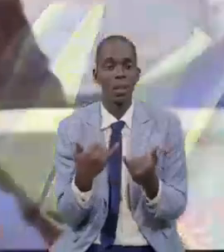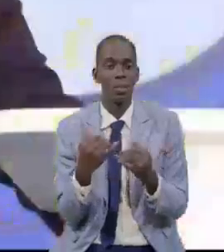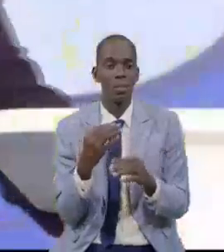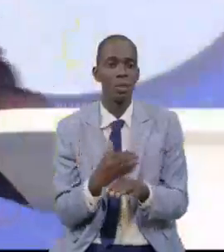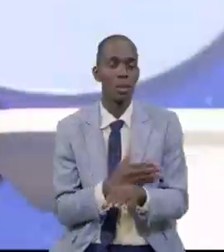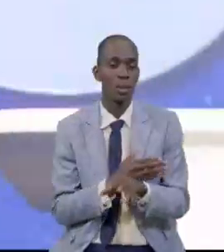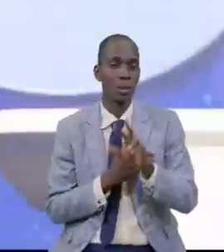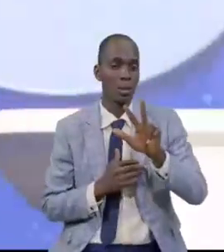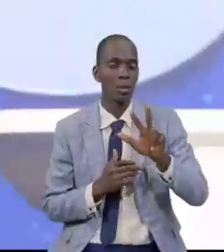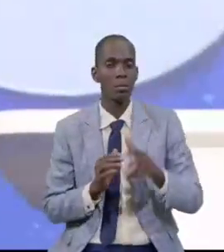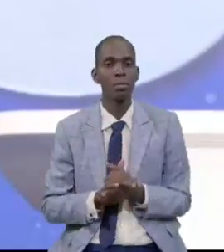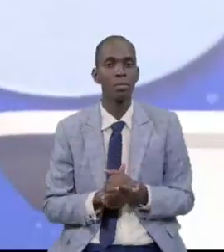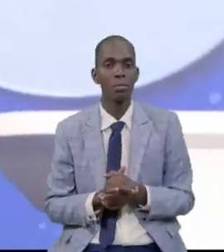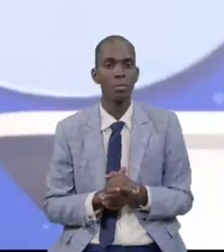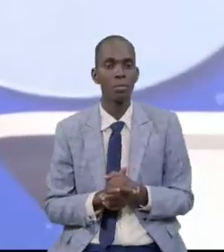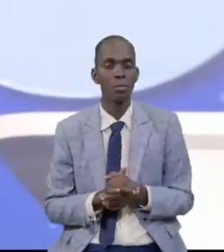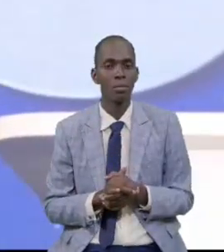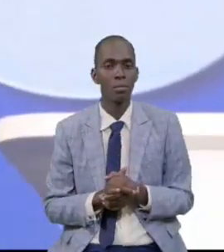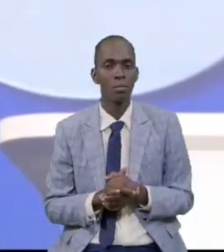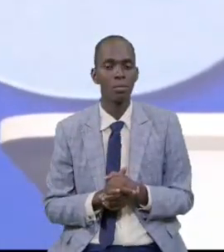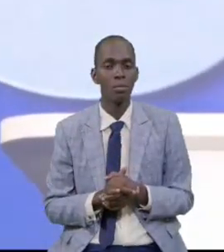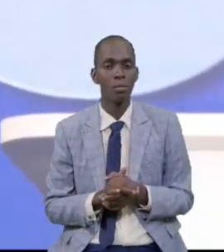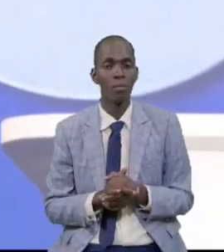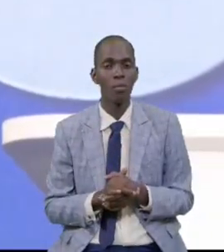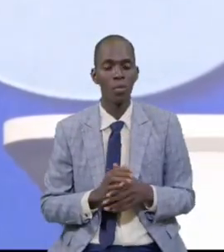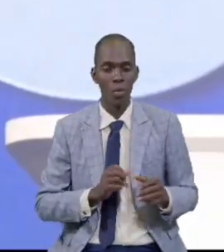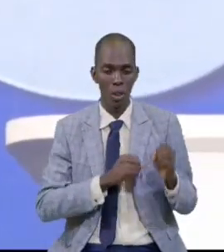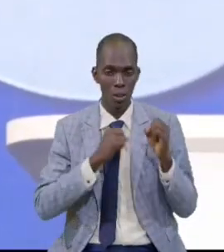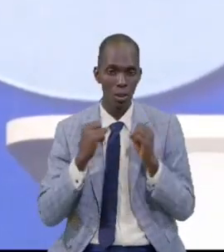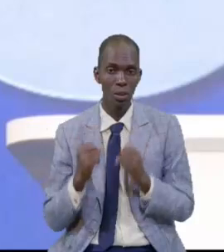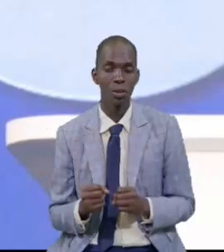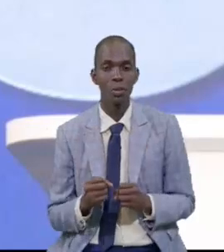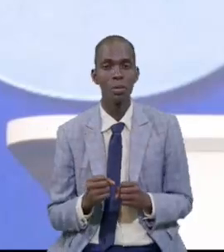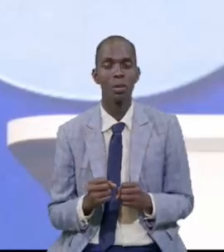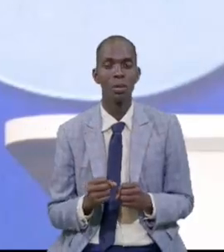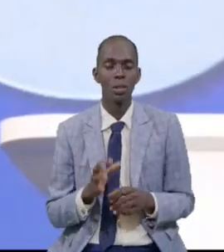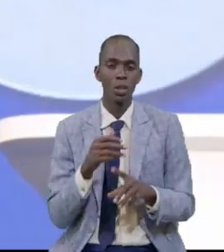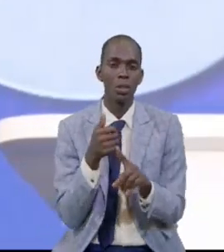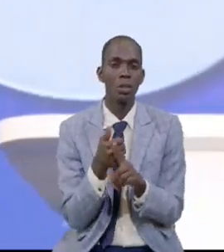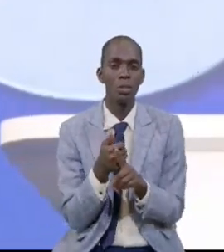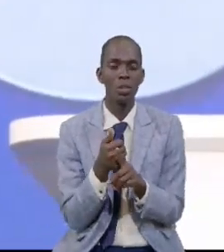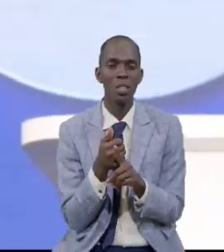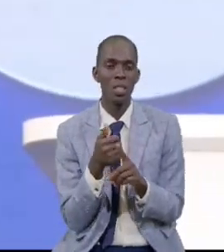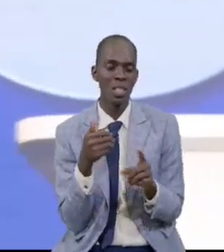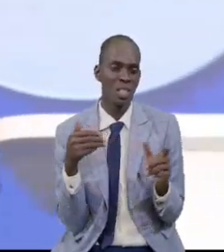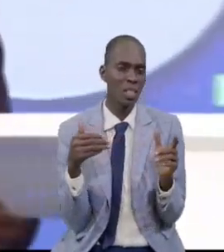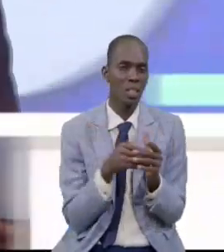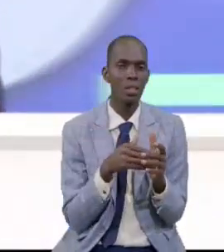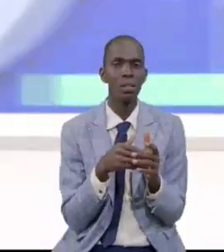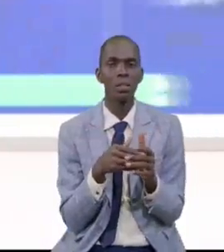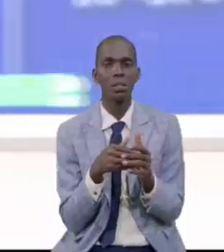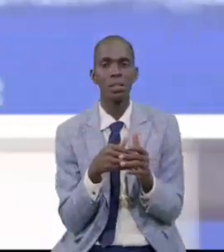here, I'm talking of strengthening yourself against the